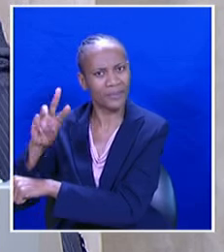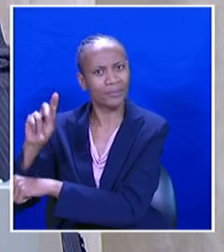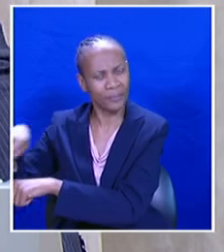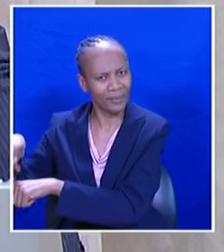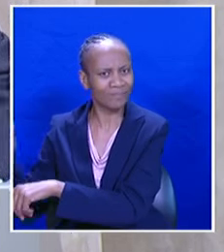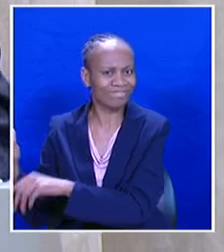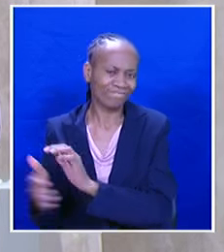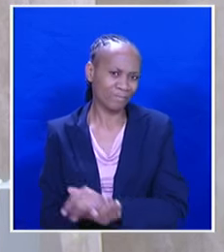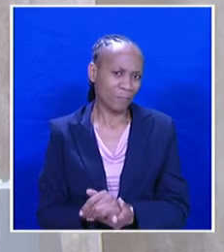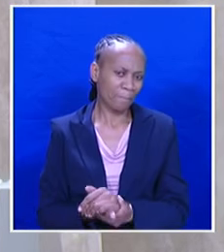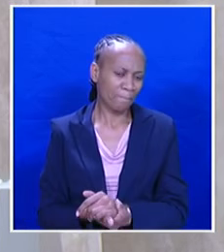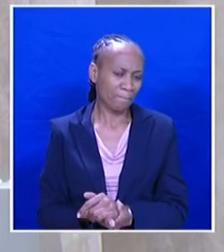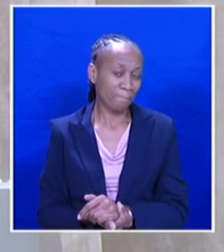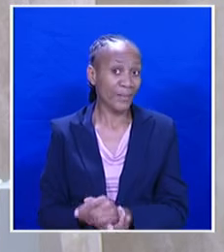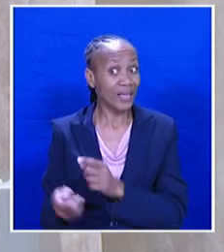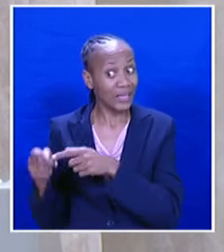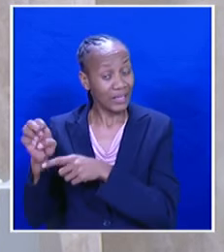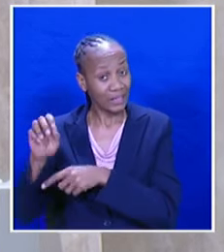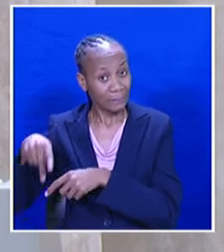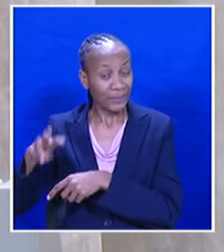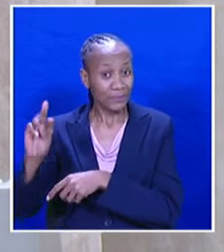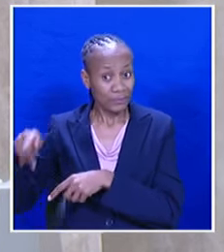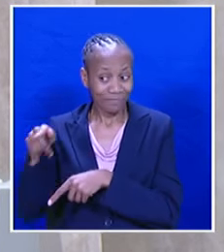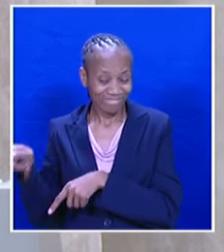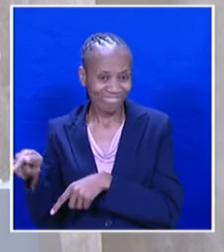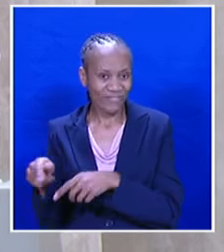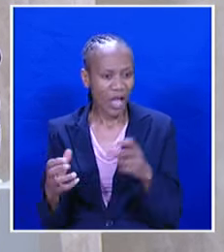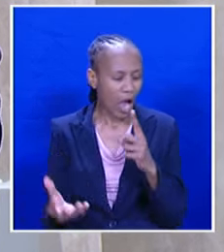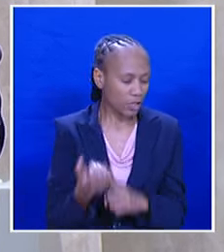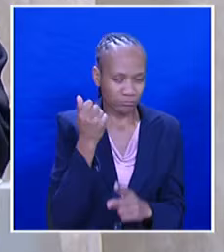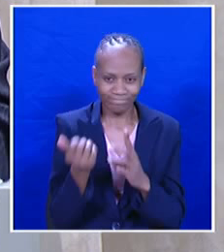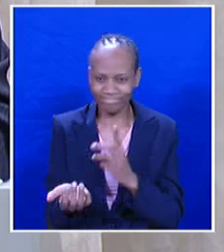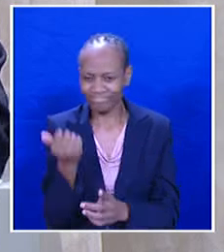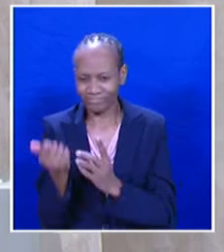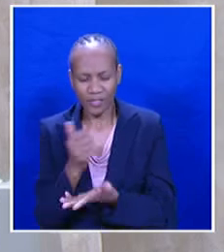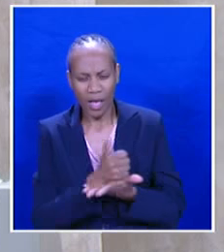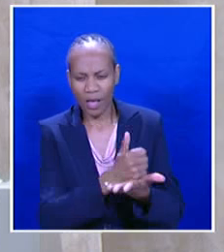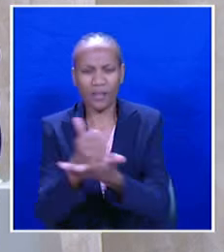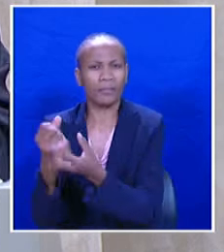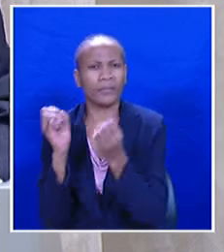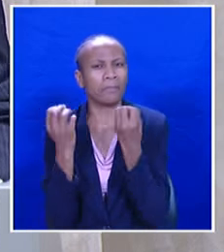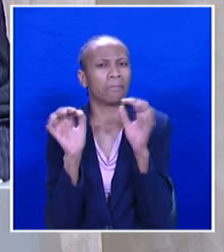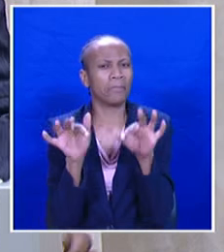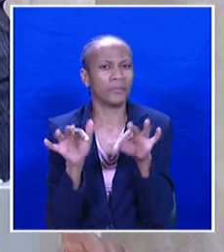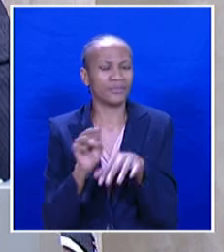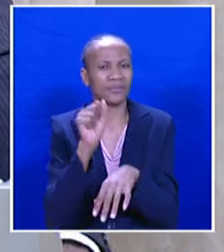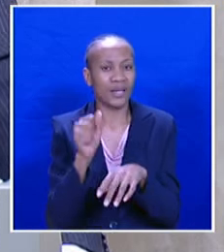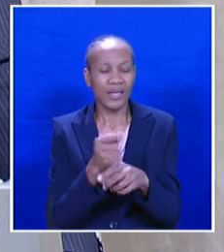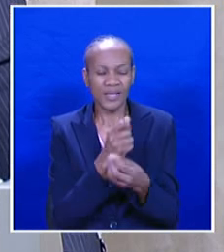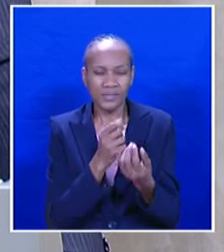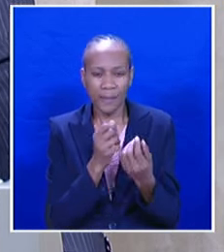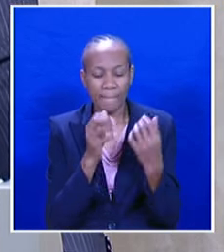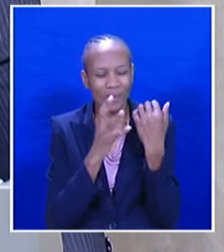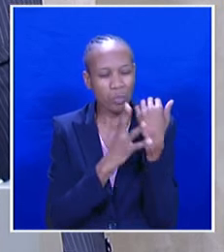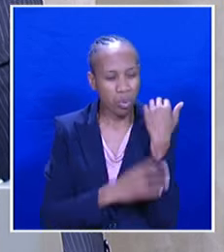EPWP achieves far more than providing income to the most needy amongst our people.